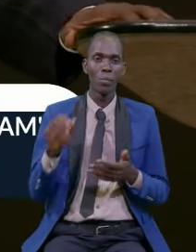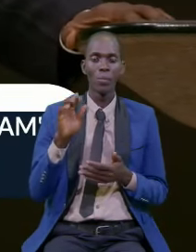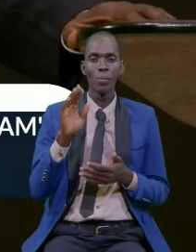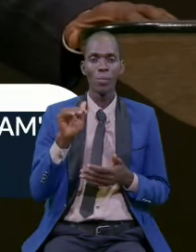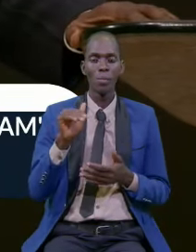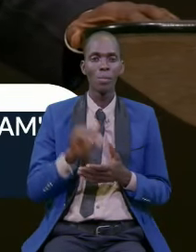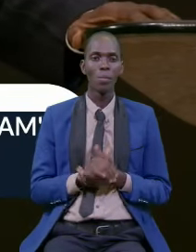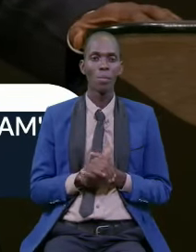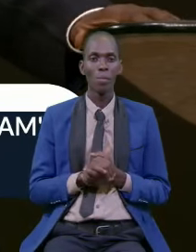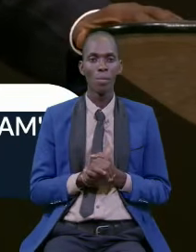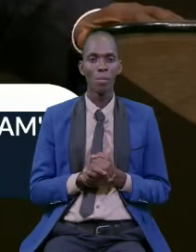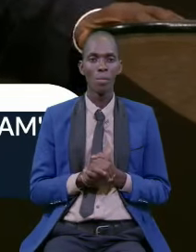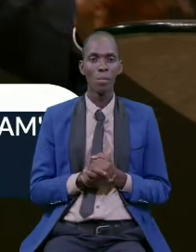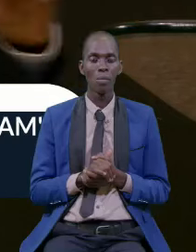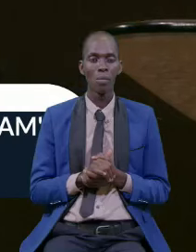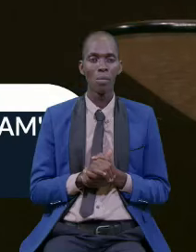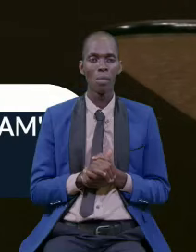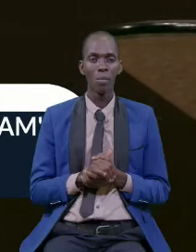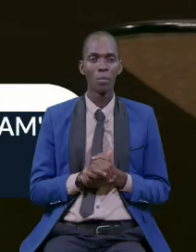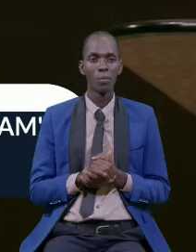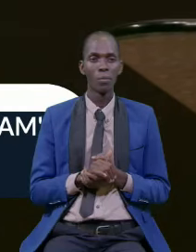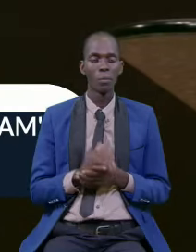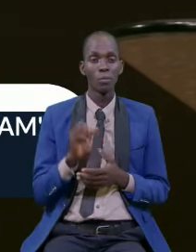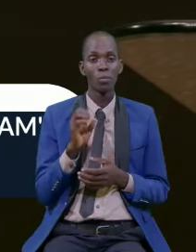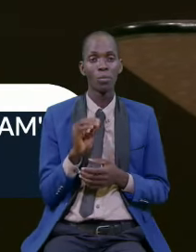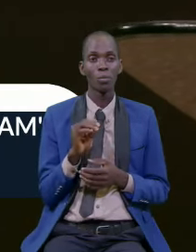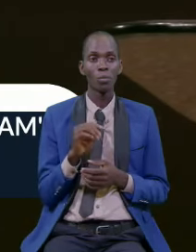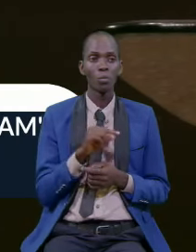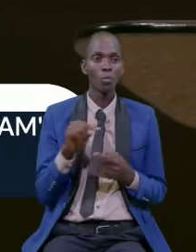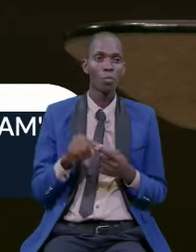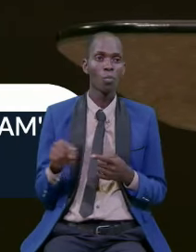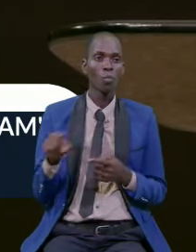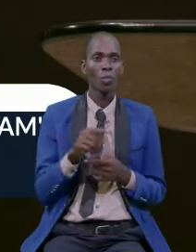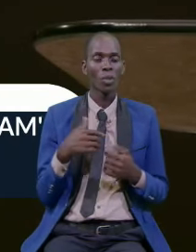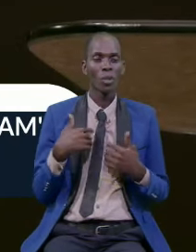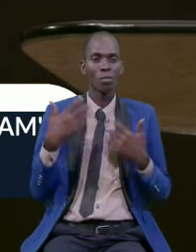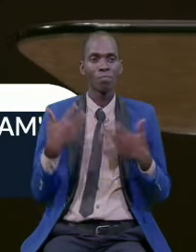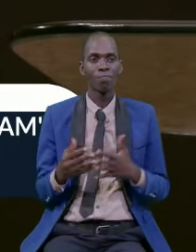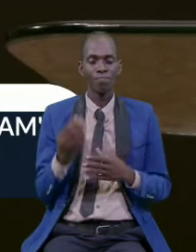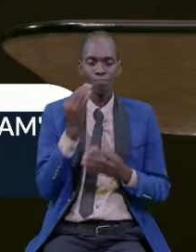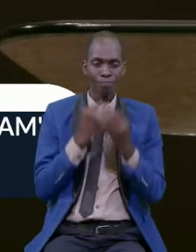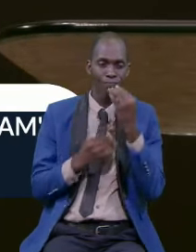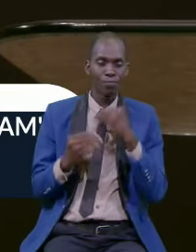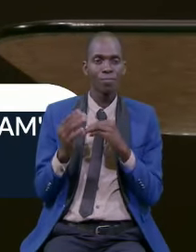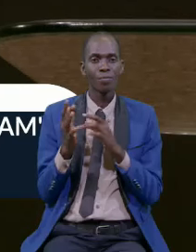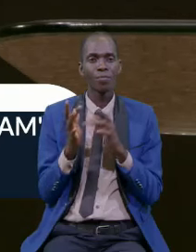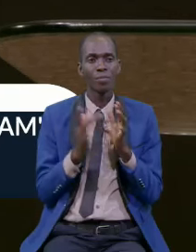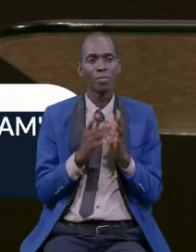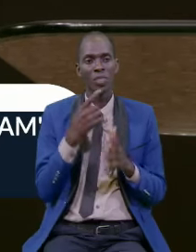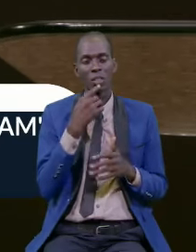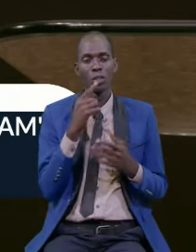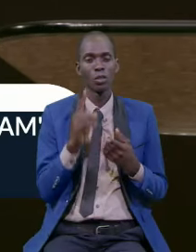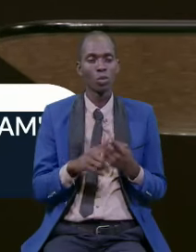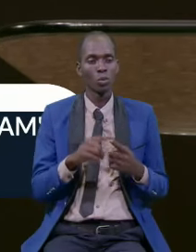21, verse 15. So, when they had dined, Jesus saith to Simon